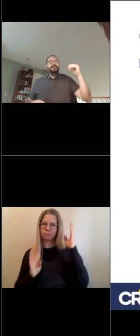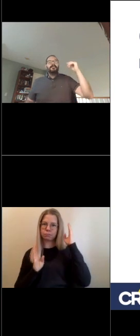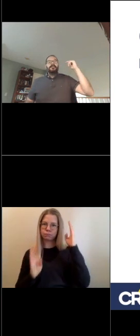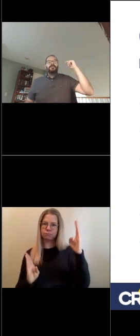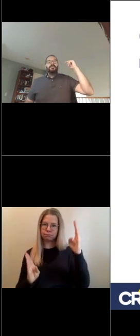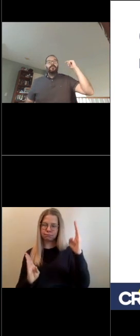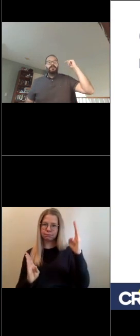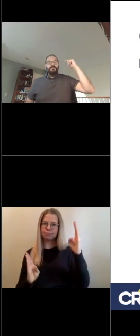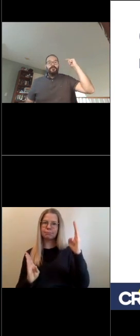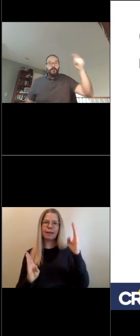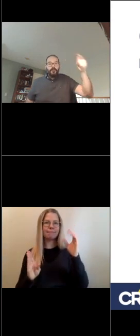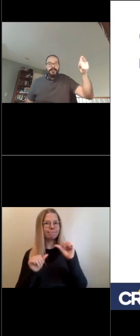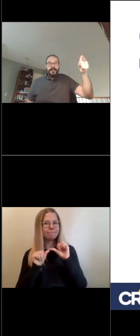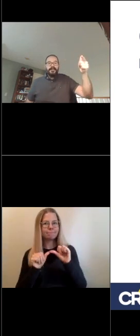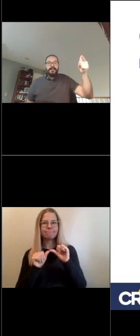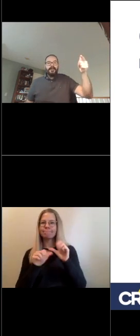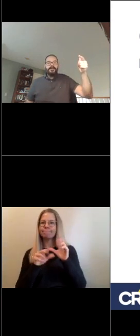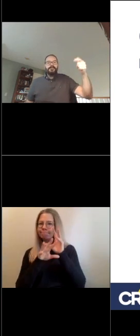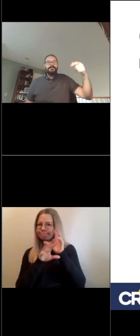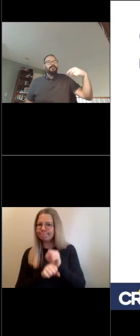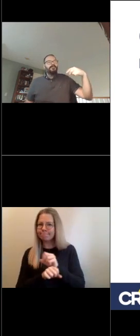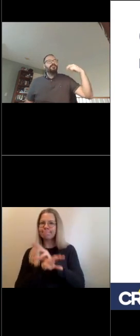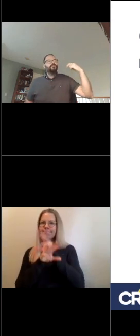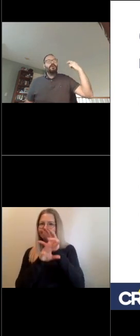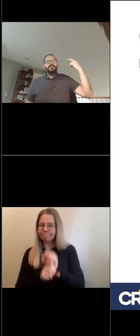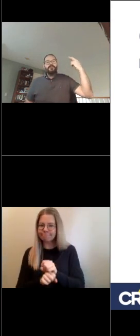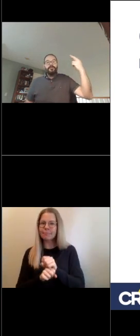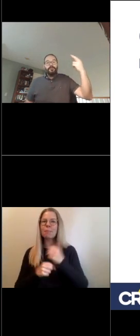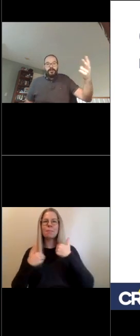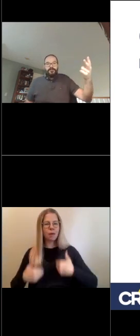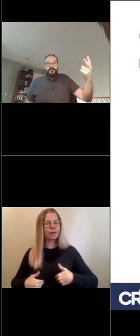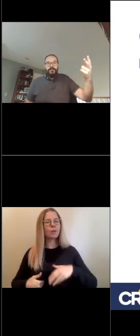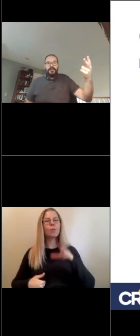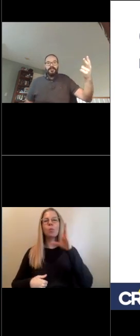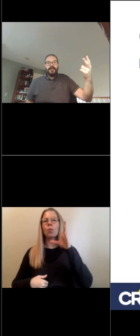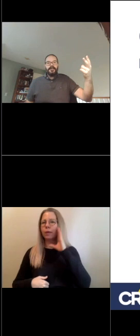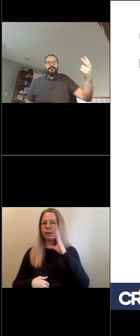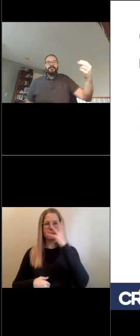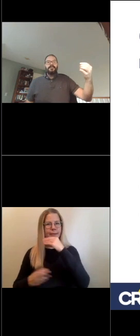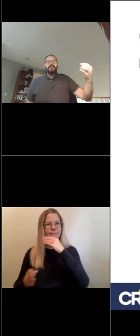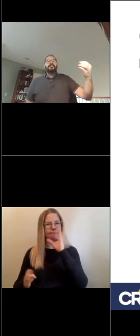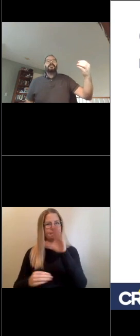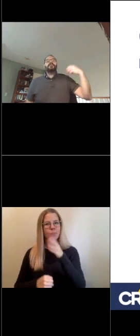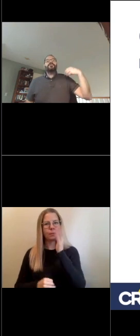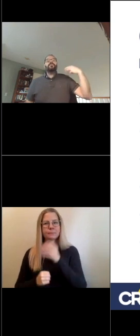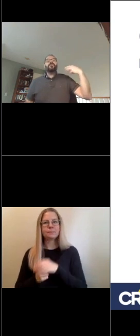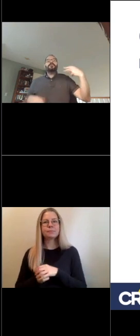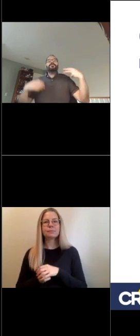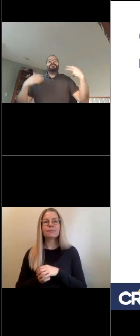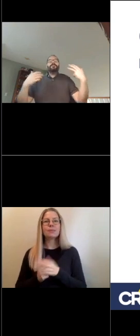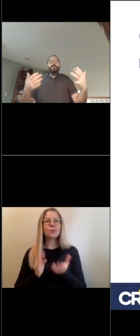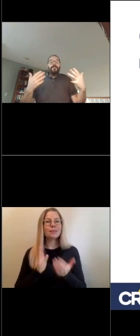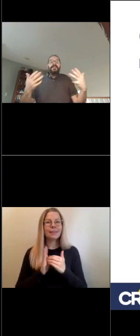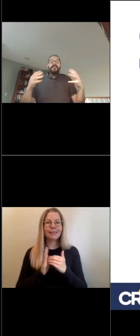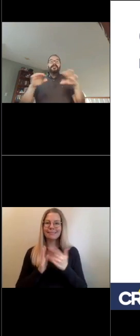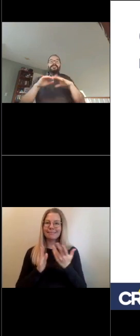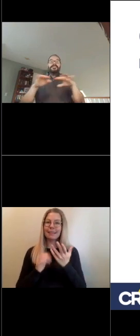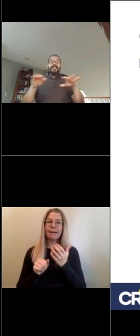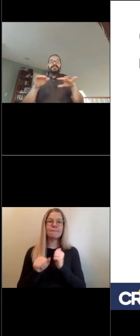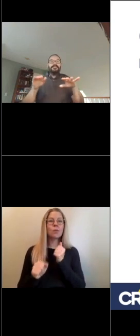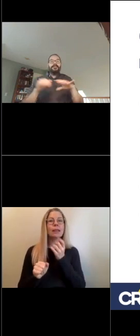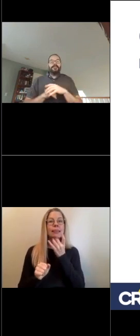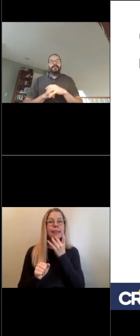that you want to avoid light at night, you want to avoid food at night, and you want to